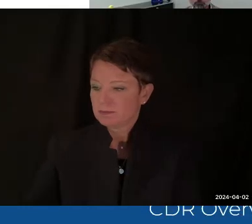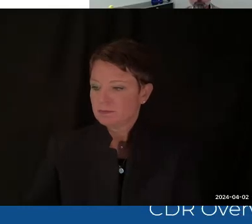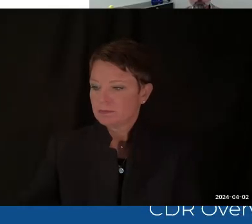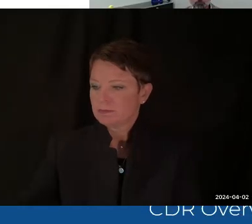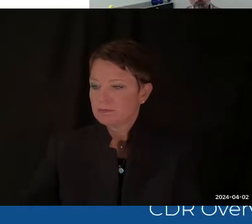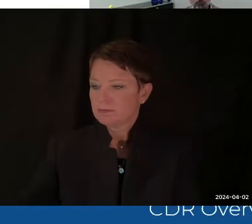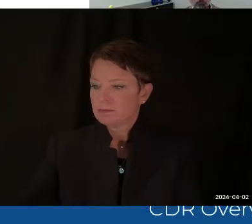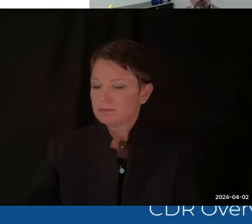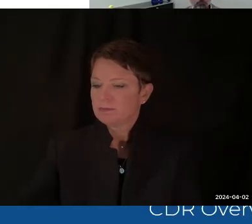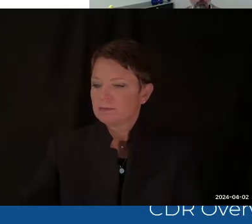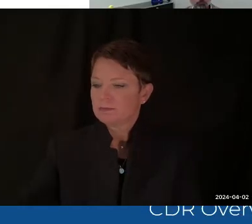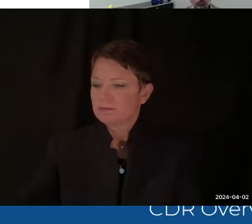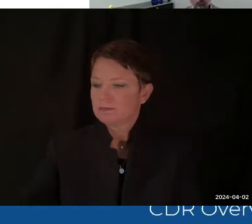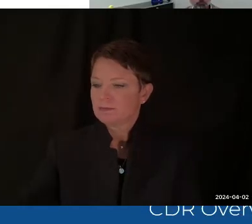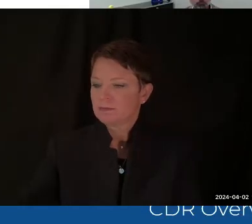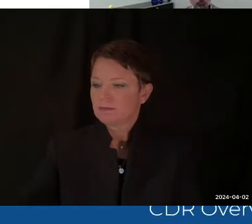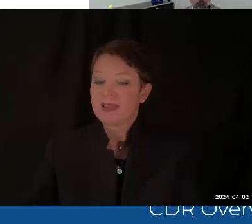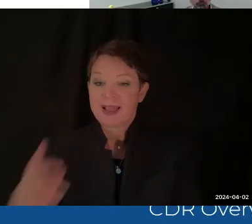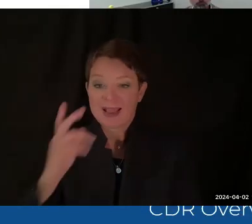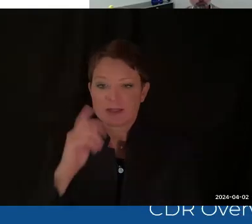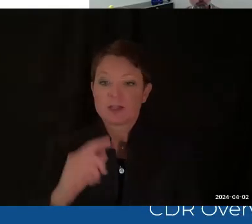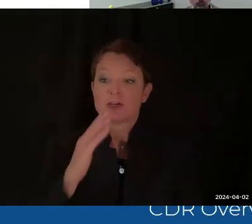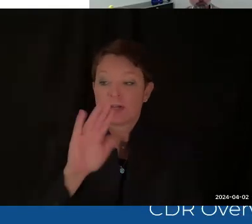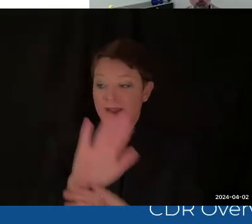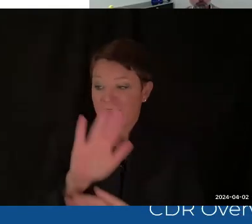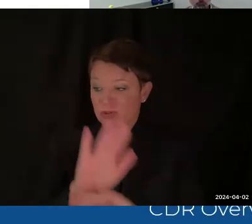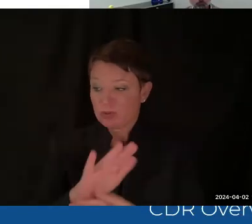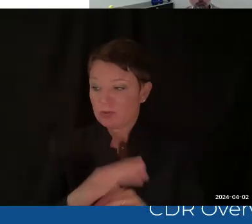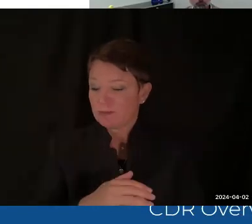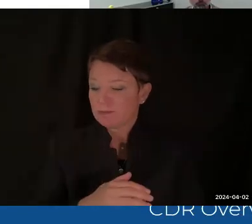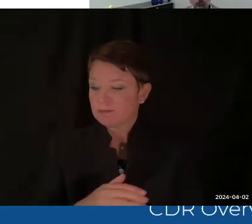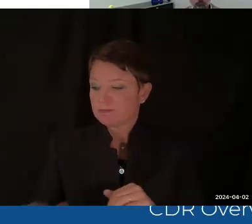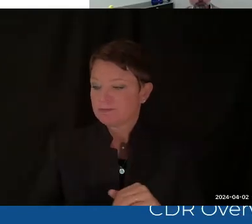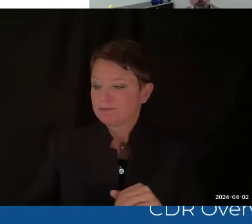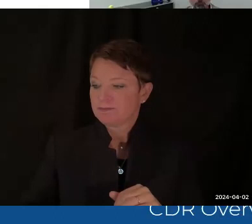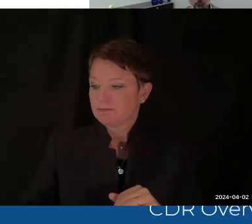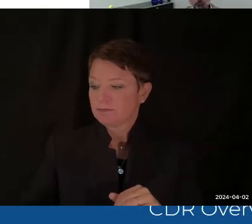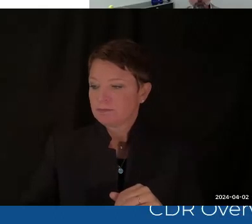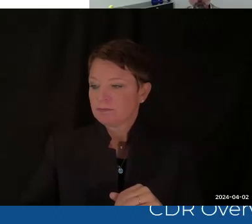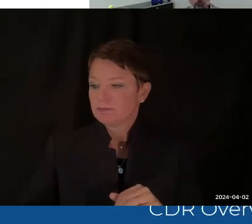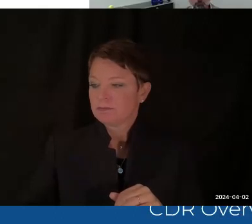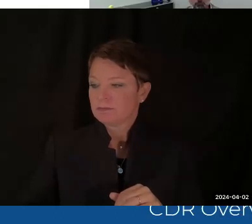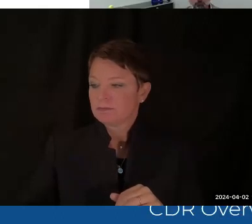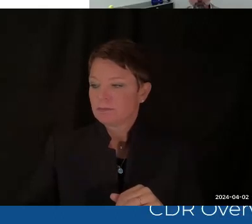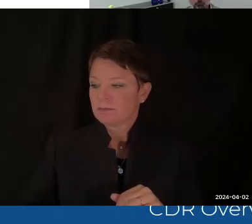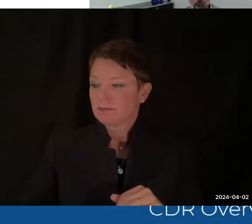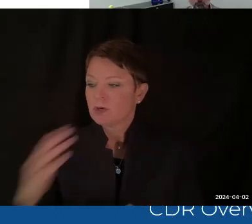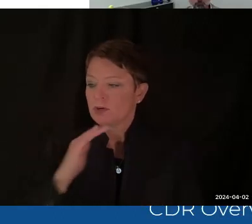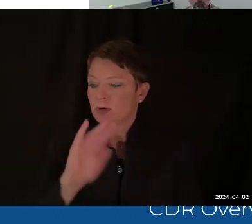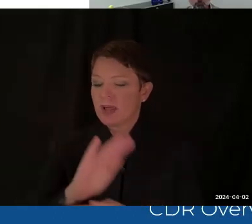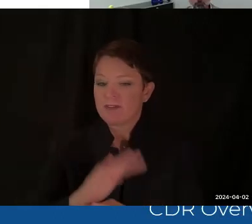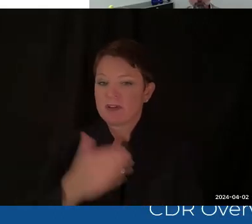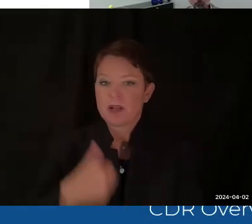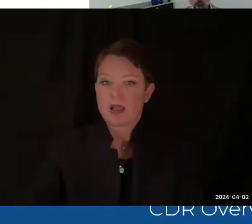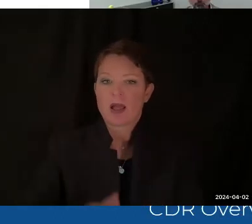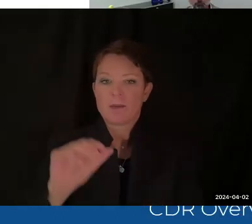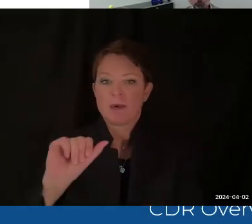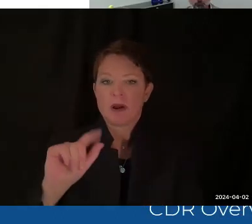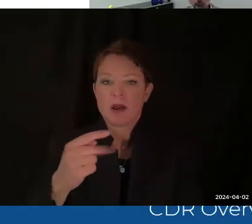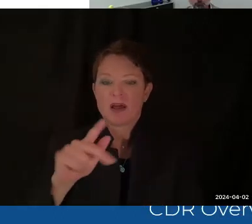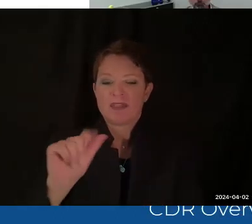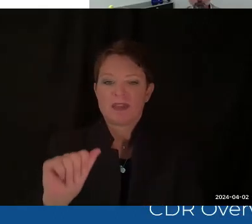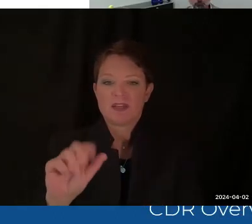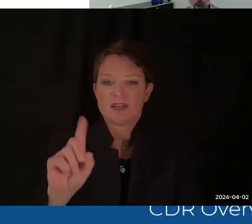Hi, Arnita, I see that you're unmuted, but I'm not. Good afternoon. Yeah, thank you. Good afternoon. My name is Apostle Arnita